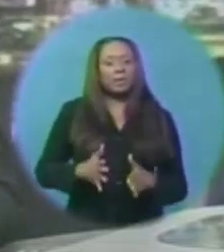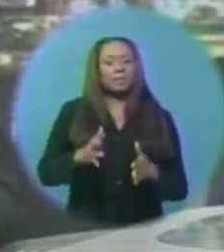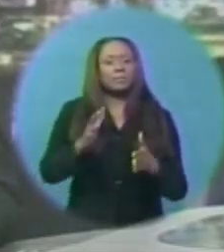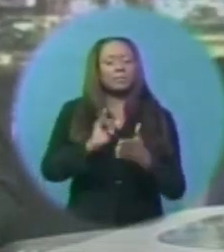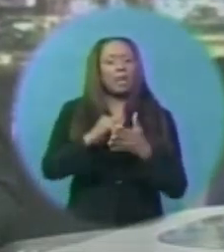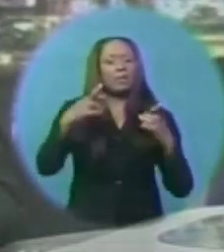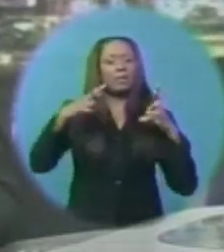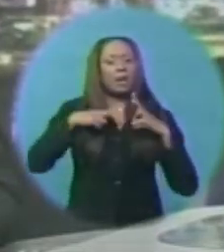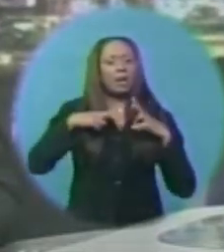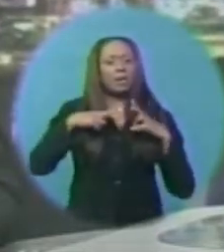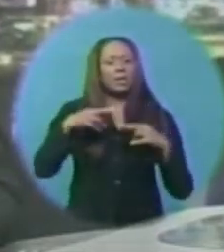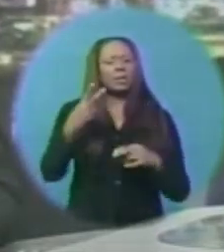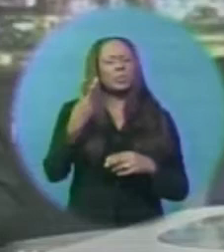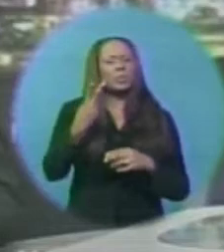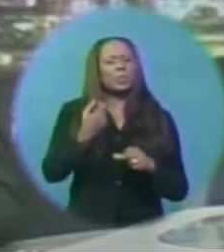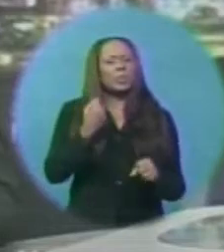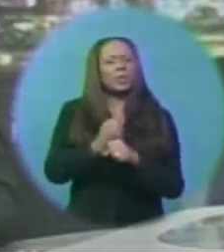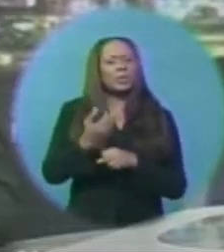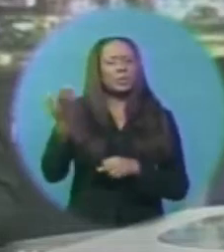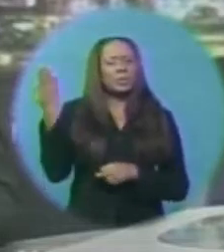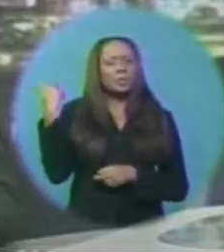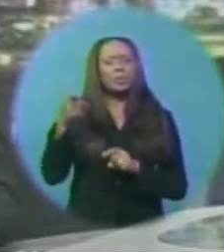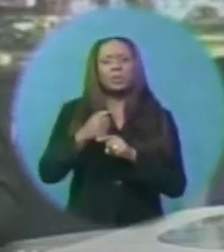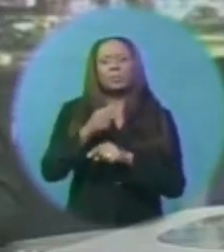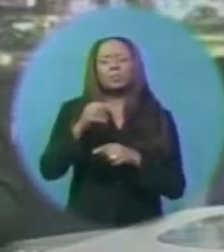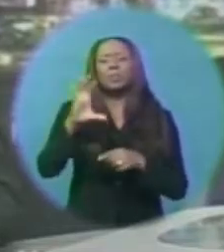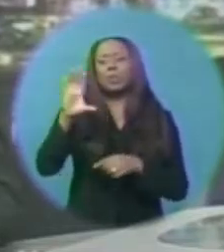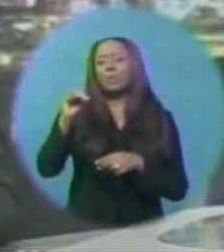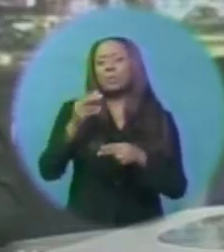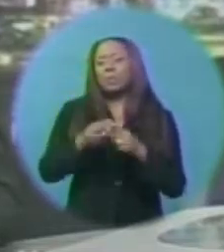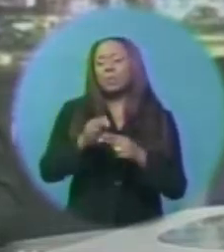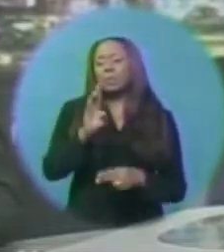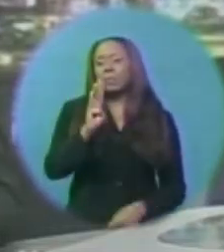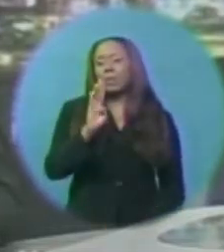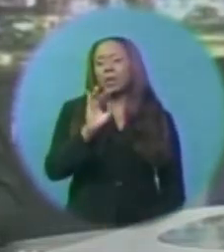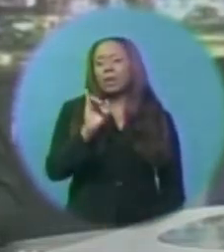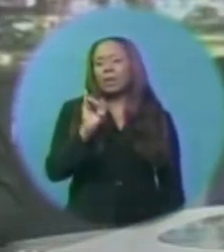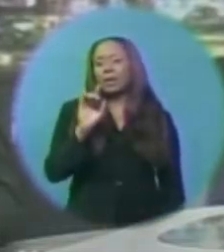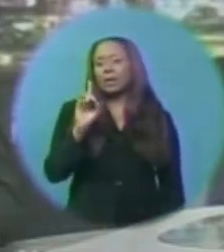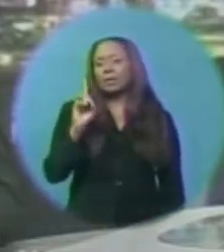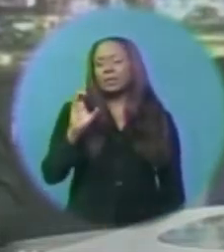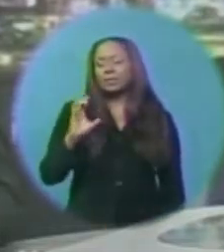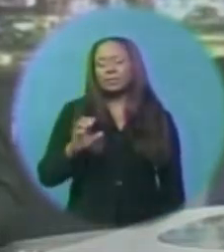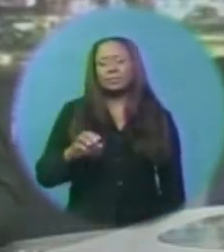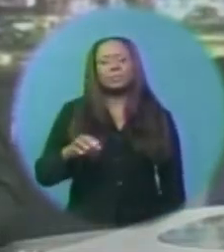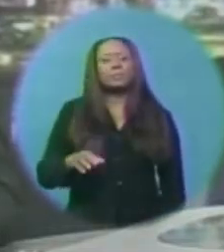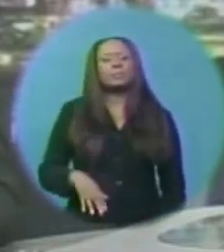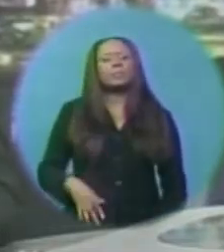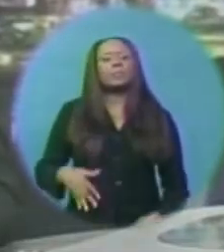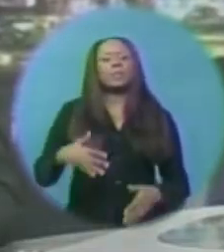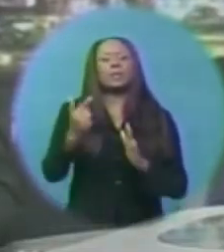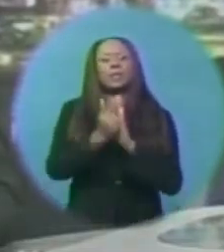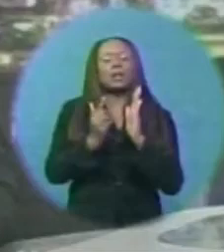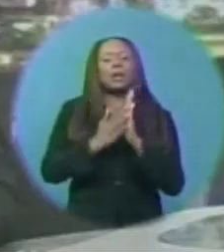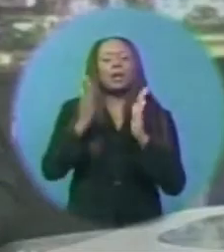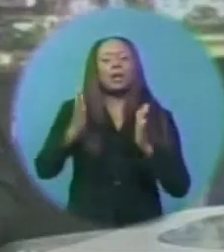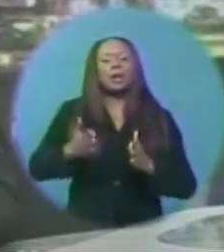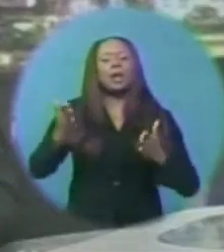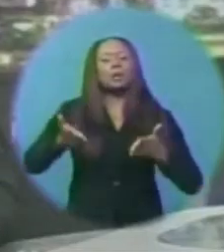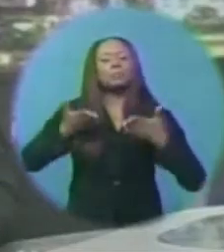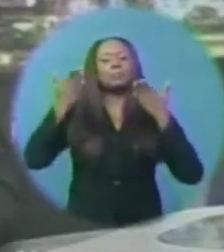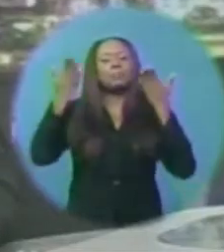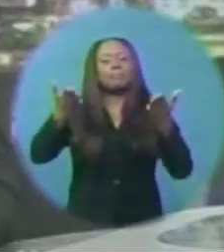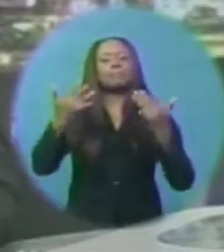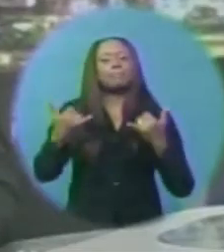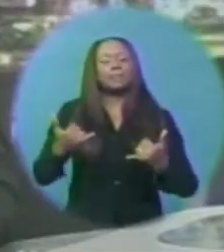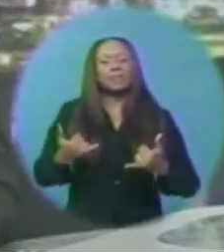years ago from the Barbados Investment and Development Corporation. The judgment was handed down late this afternoon by Madam Justice Jacqueline